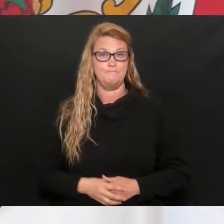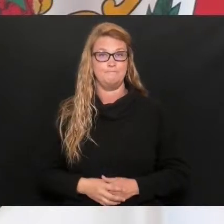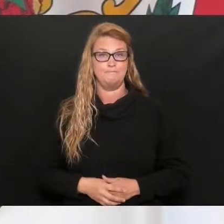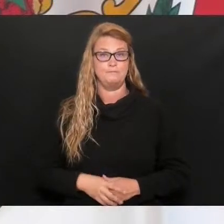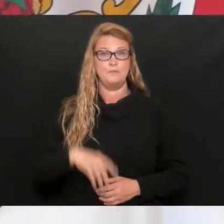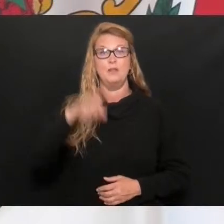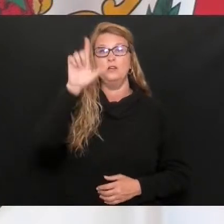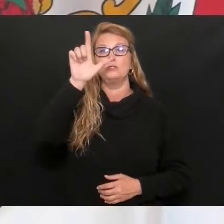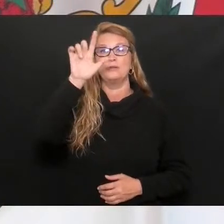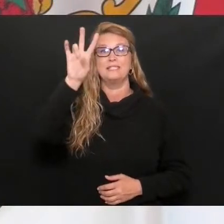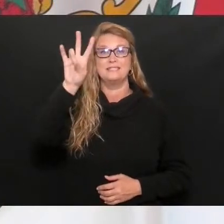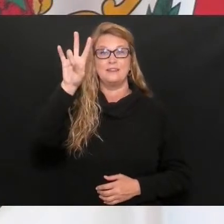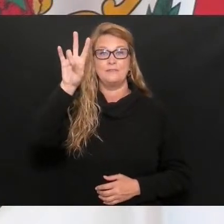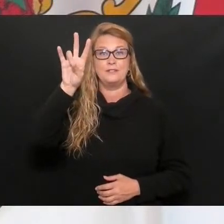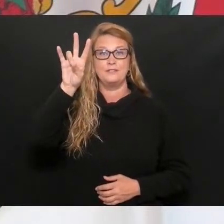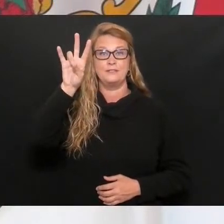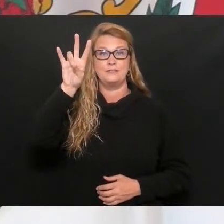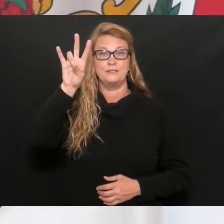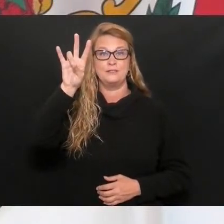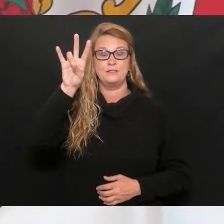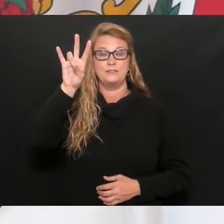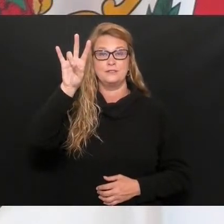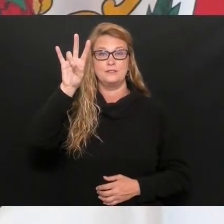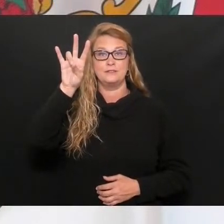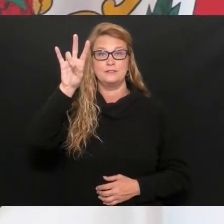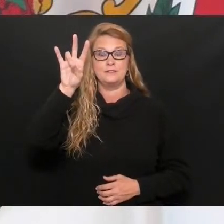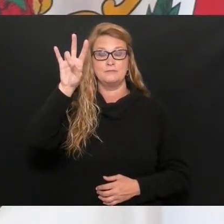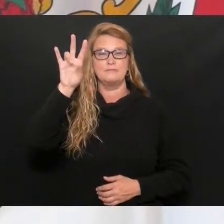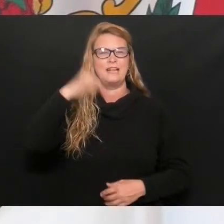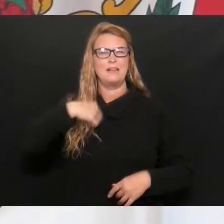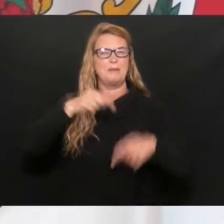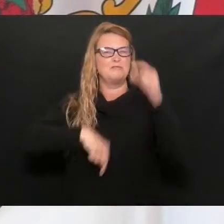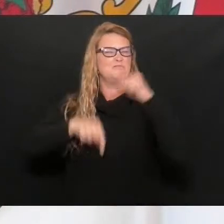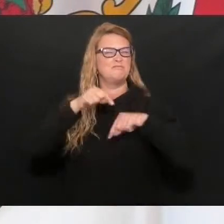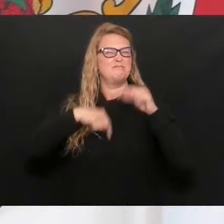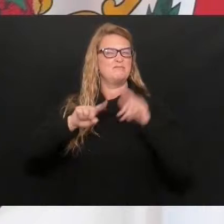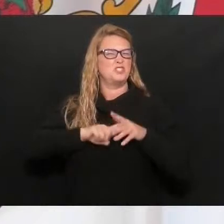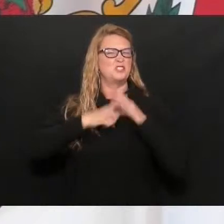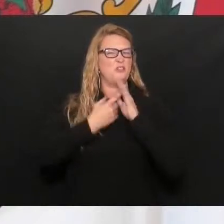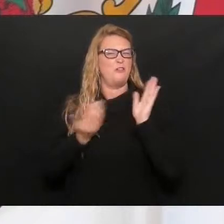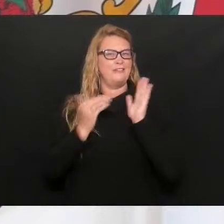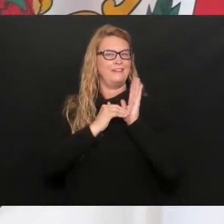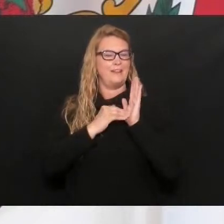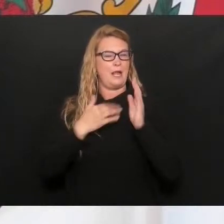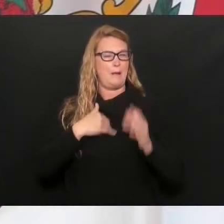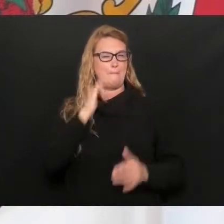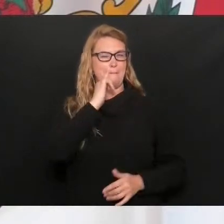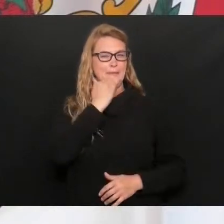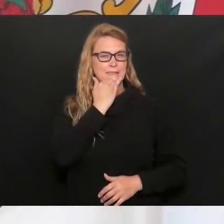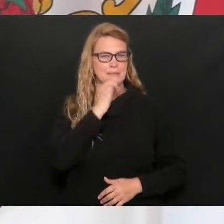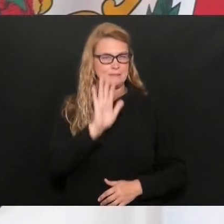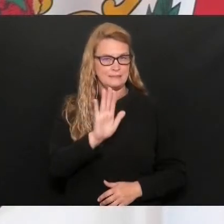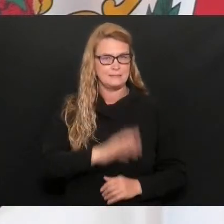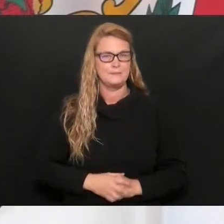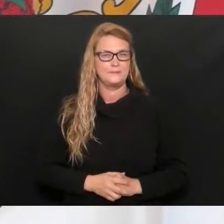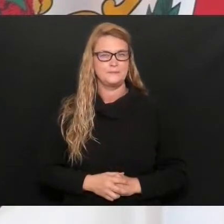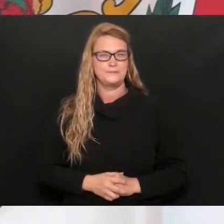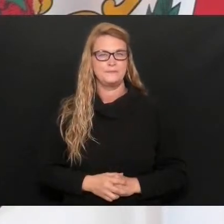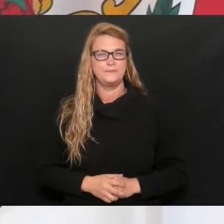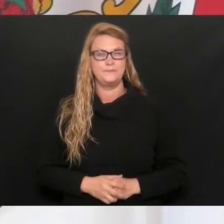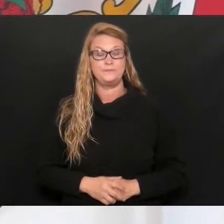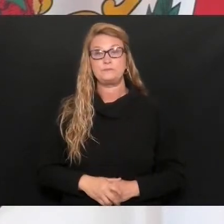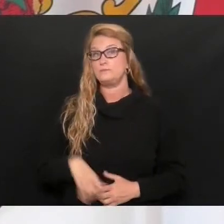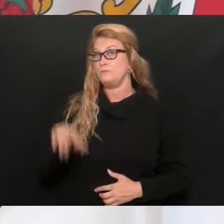Our 2,700 and let me start all over. I may have messed up something.